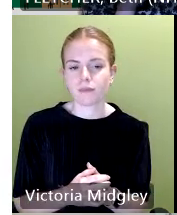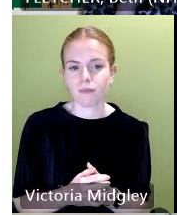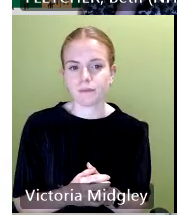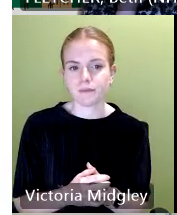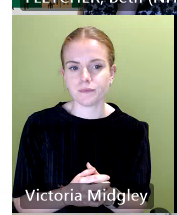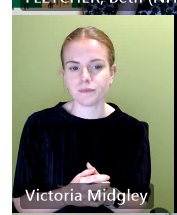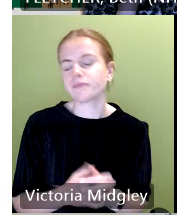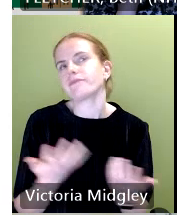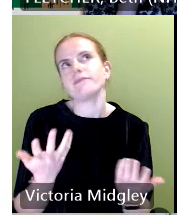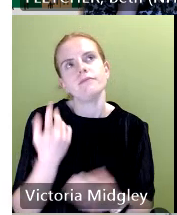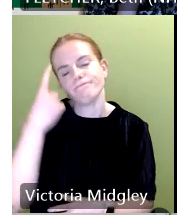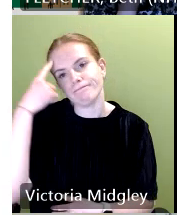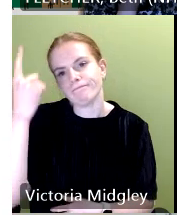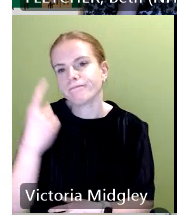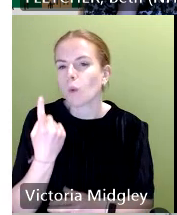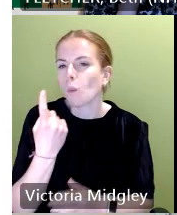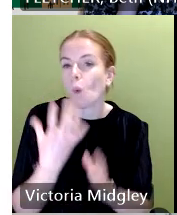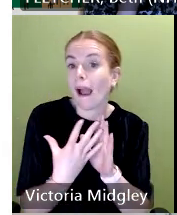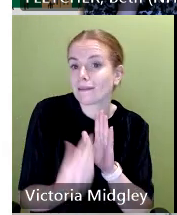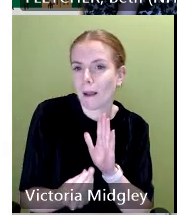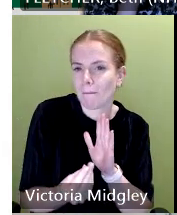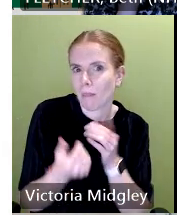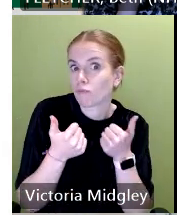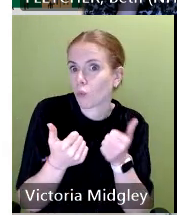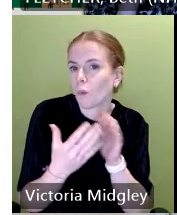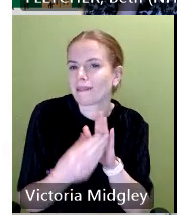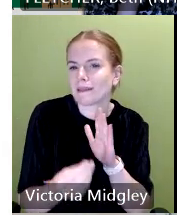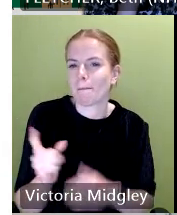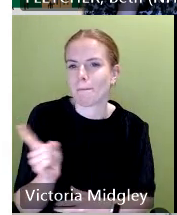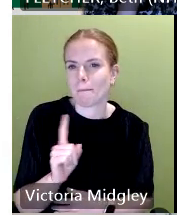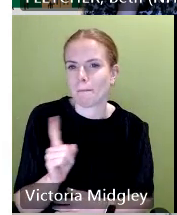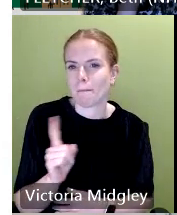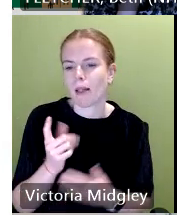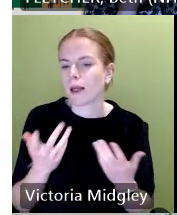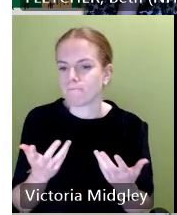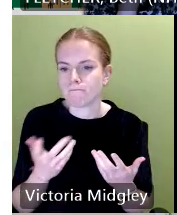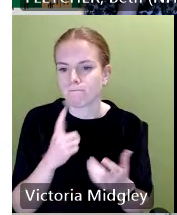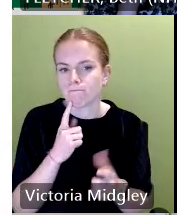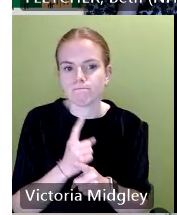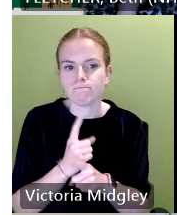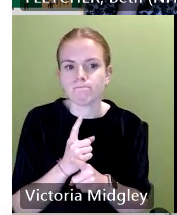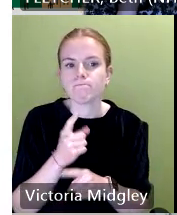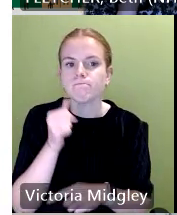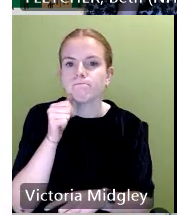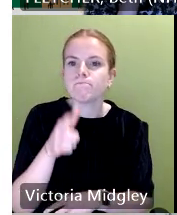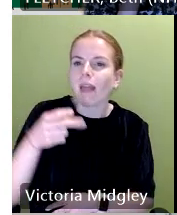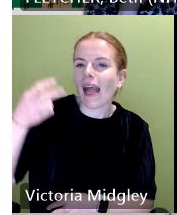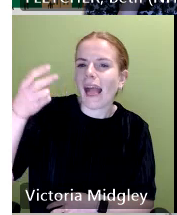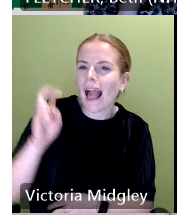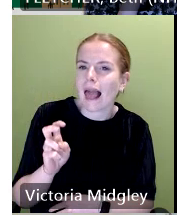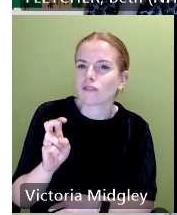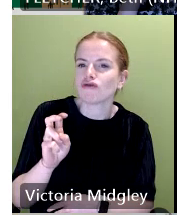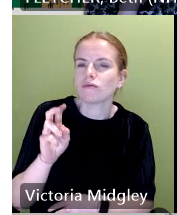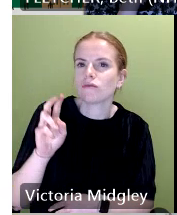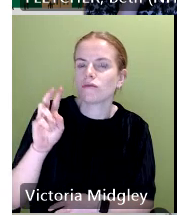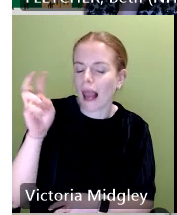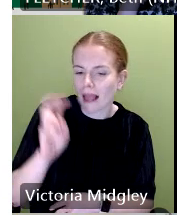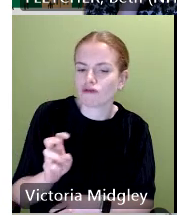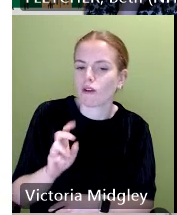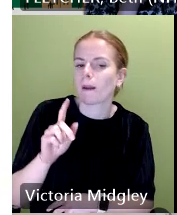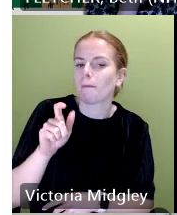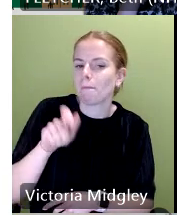Good example of that is around the electronic patient record and making sure that